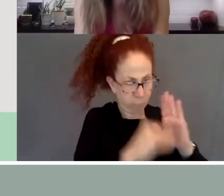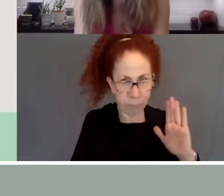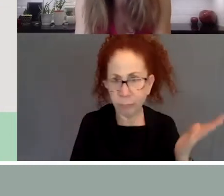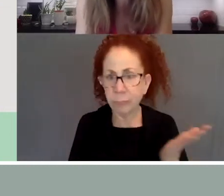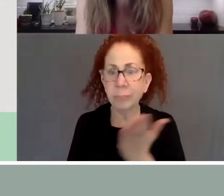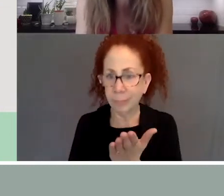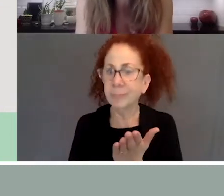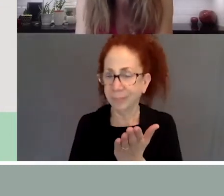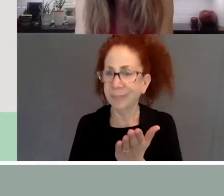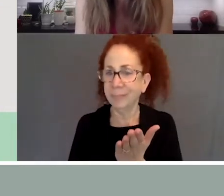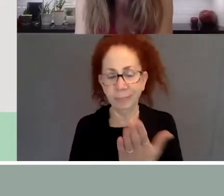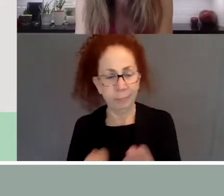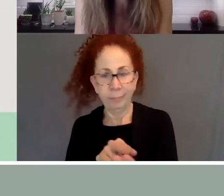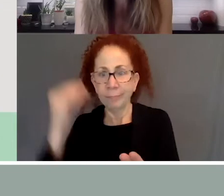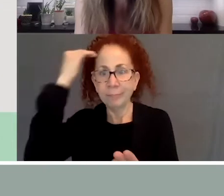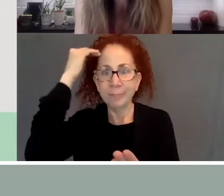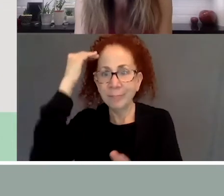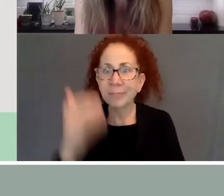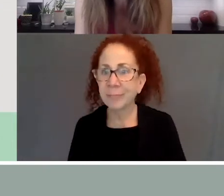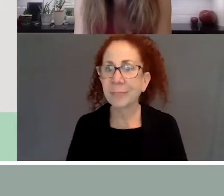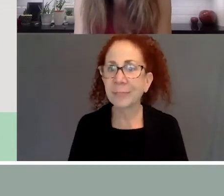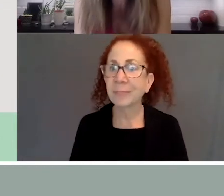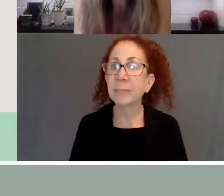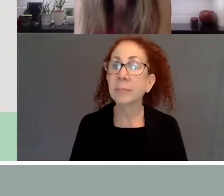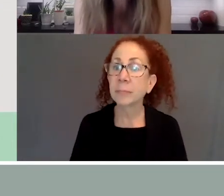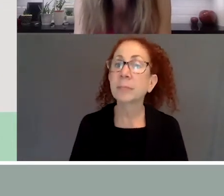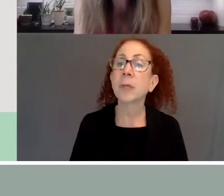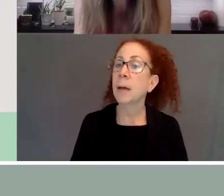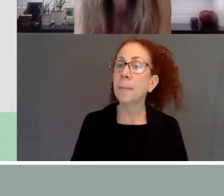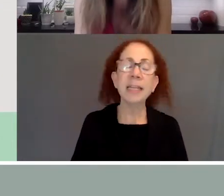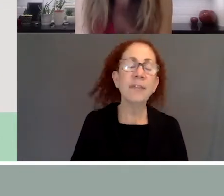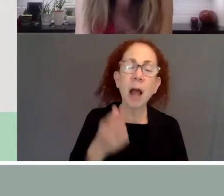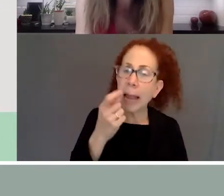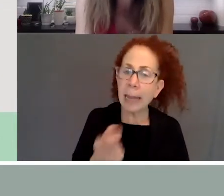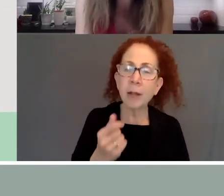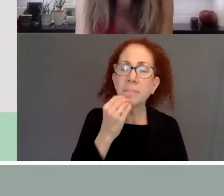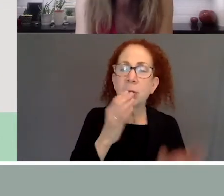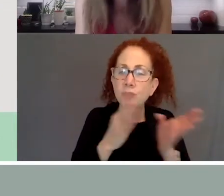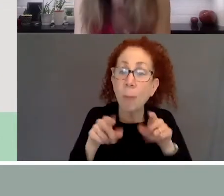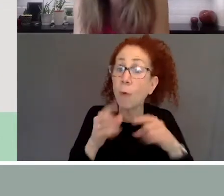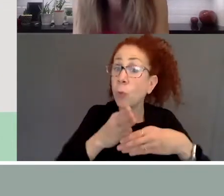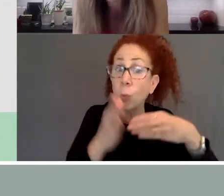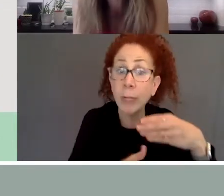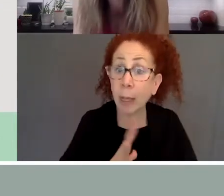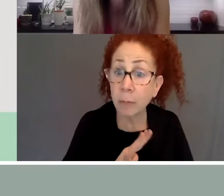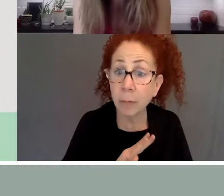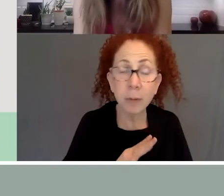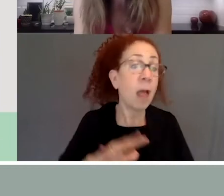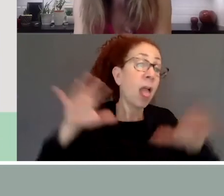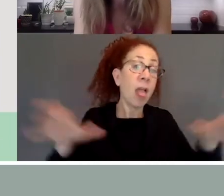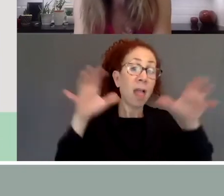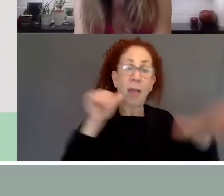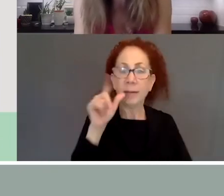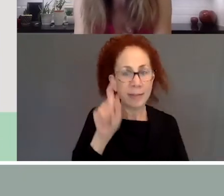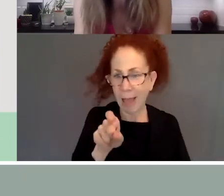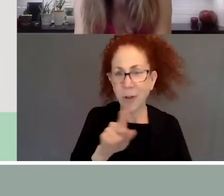even sharing that information. But as much as we're able to do a little bit of meal prep, like over the weekend, it doesn't have to be elaborate. It